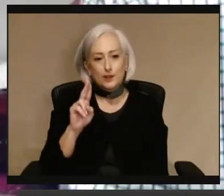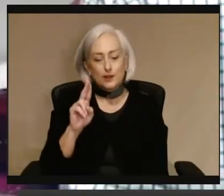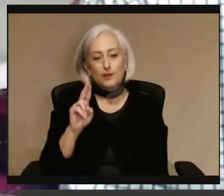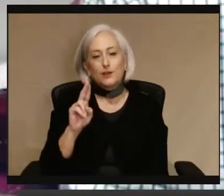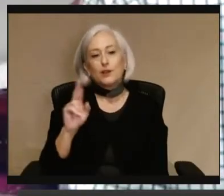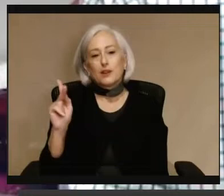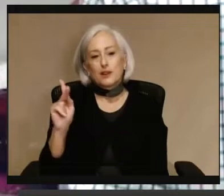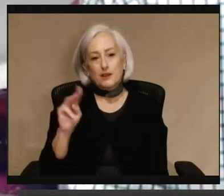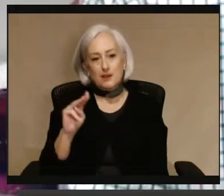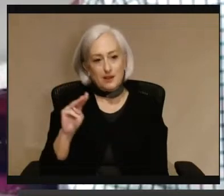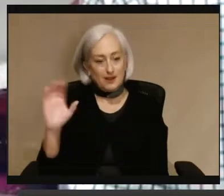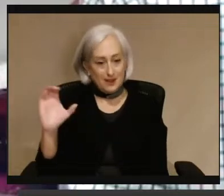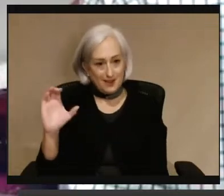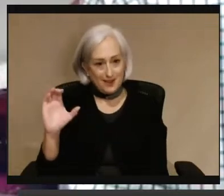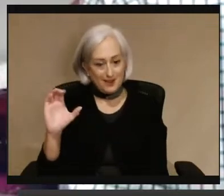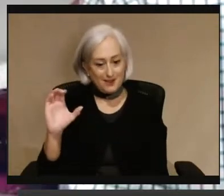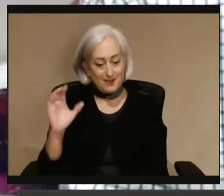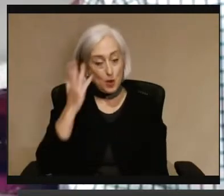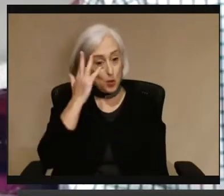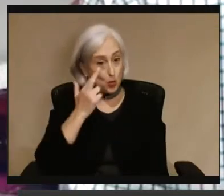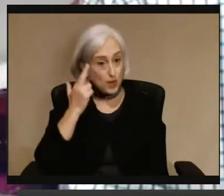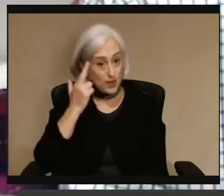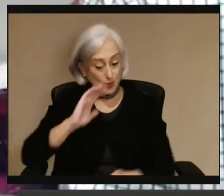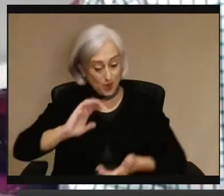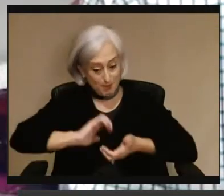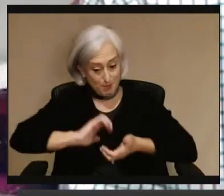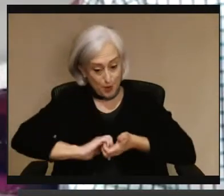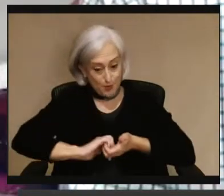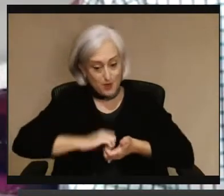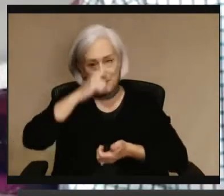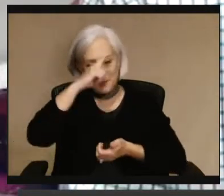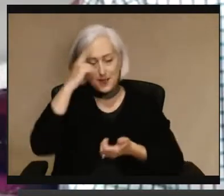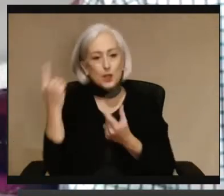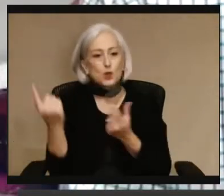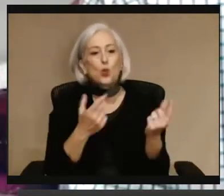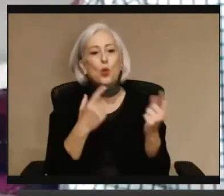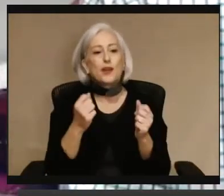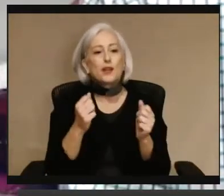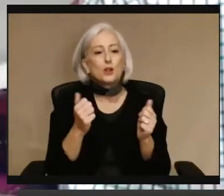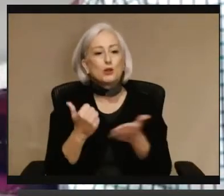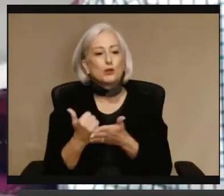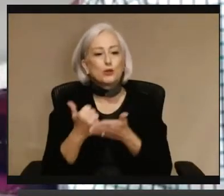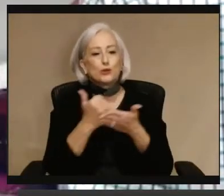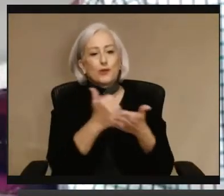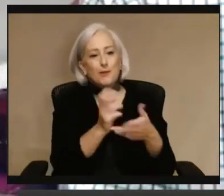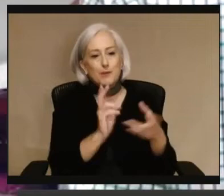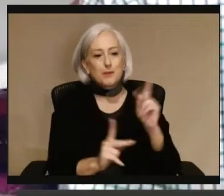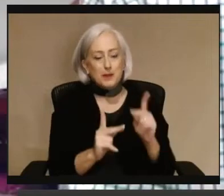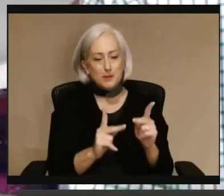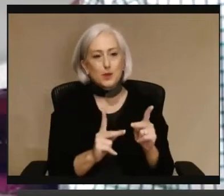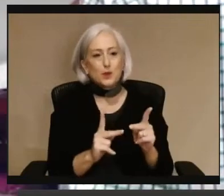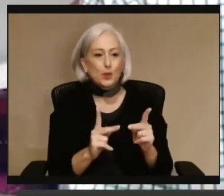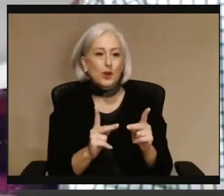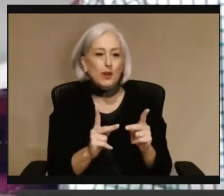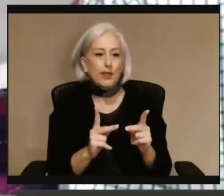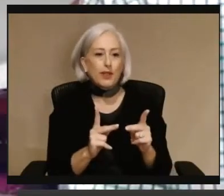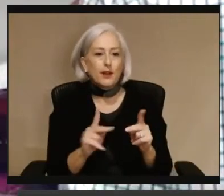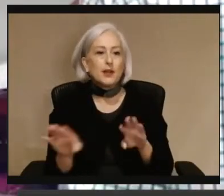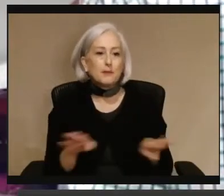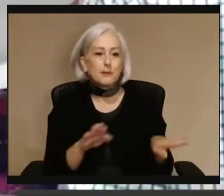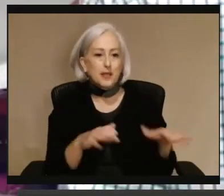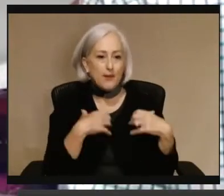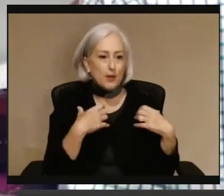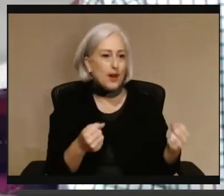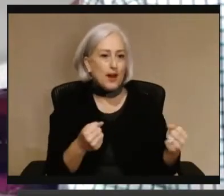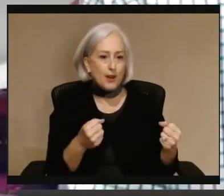we partnered with them is because of what they are doing for behavioral health. When Carl was struggling, the hardest part